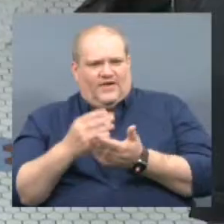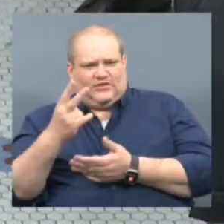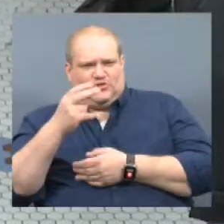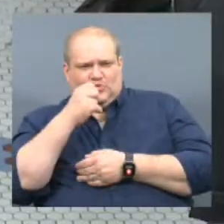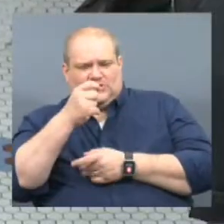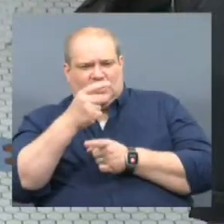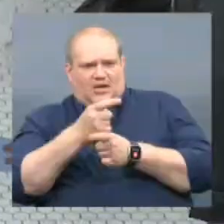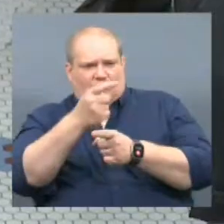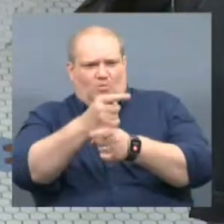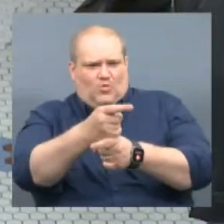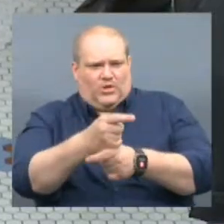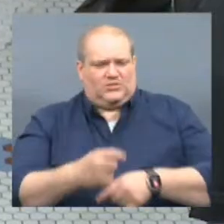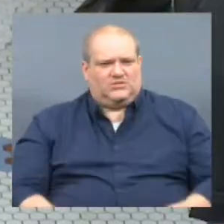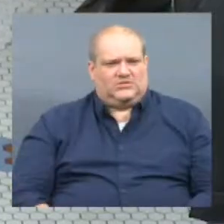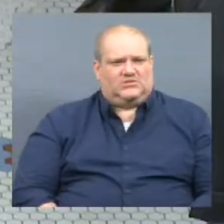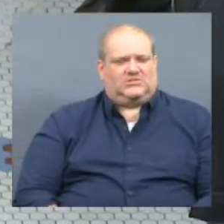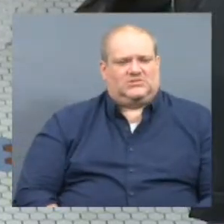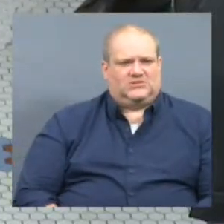inaccurate.